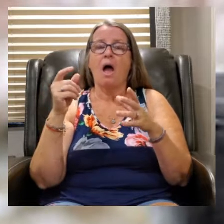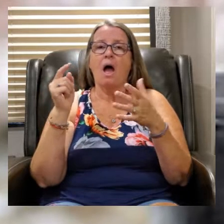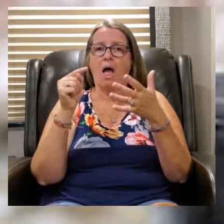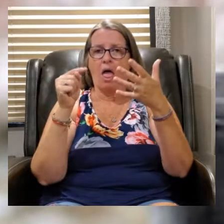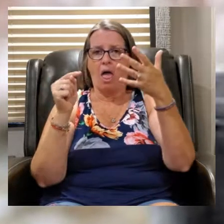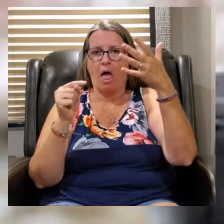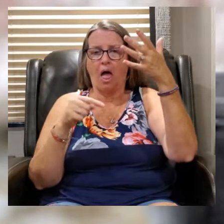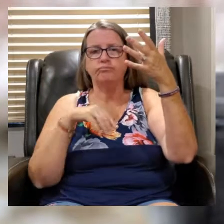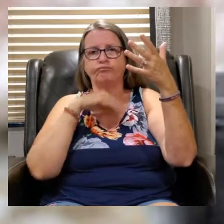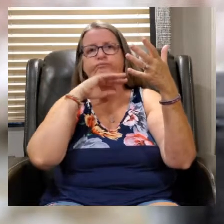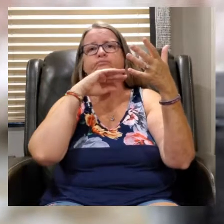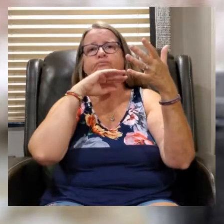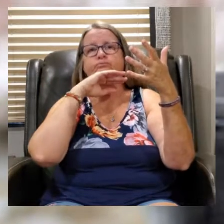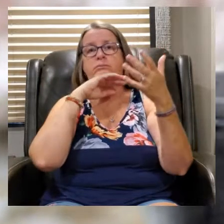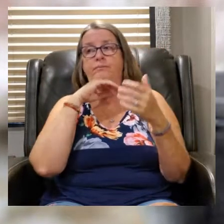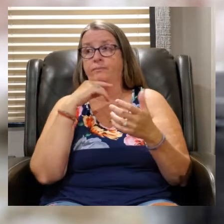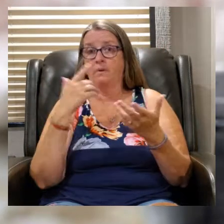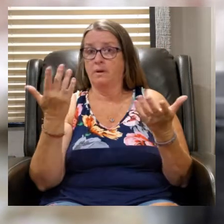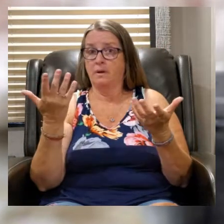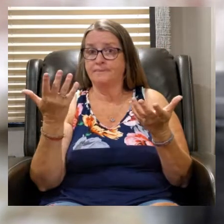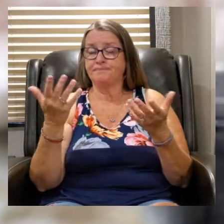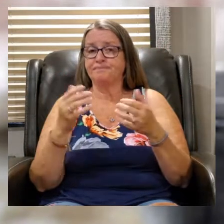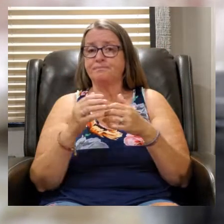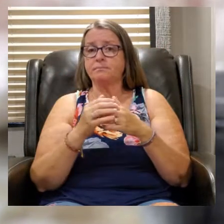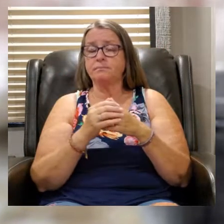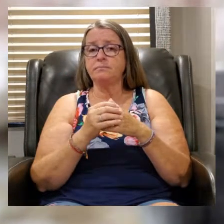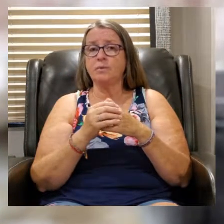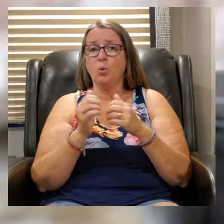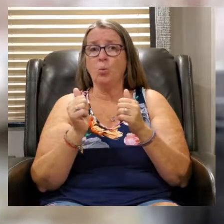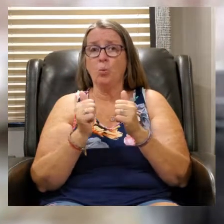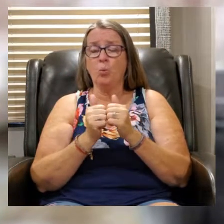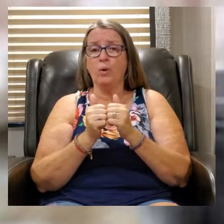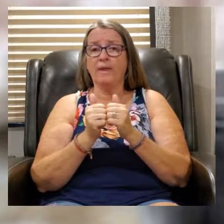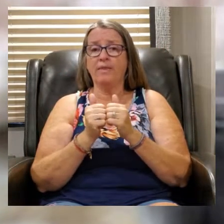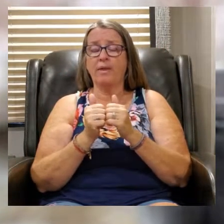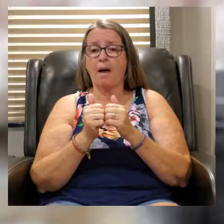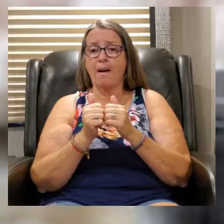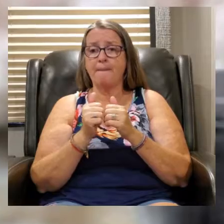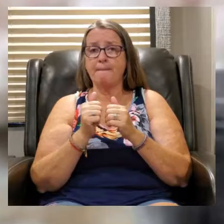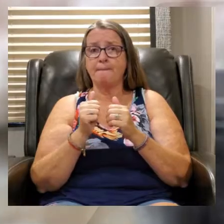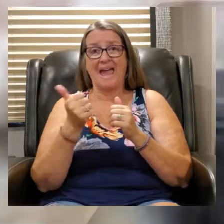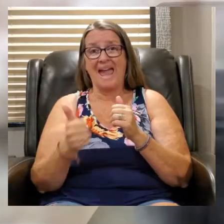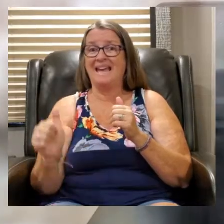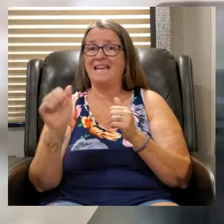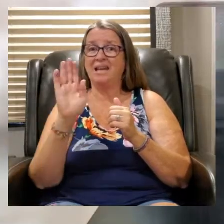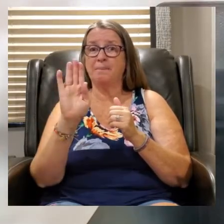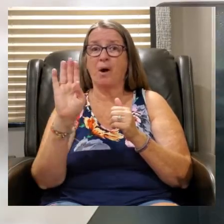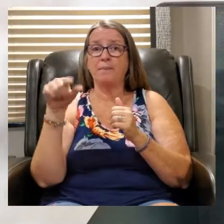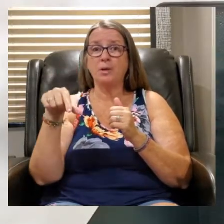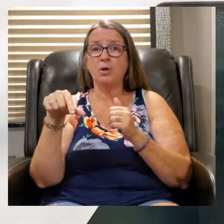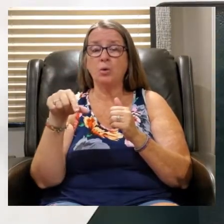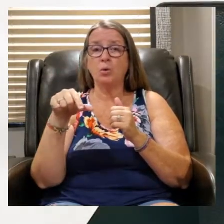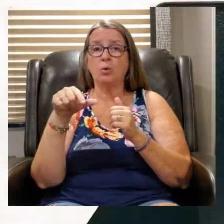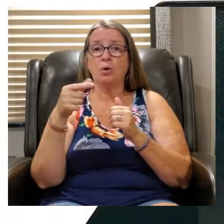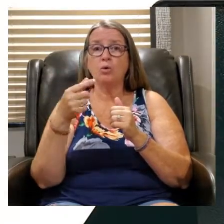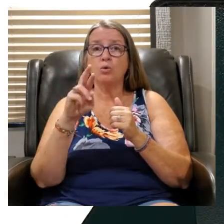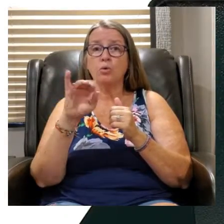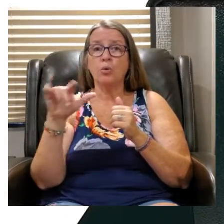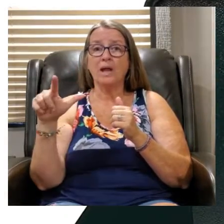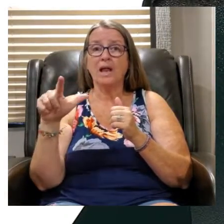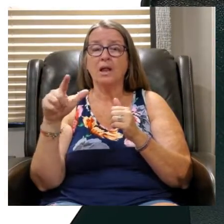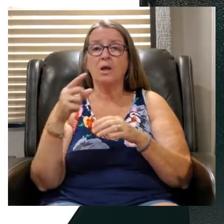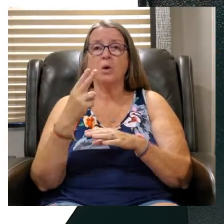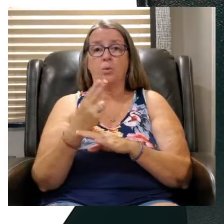And I just had my fill. You know, the reality is with any barbecue or grill that you